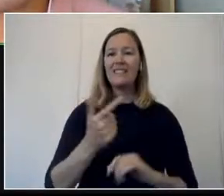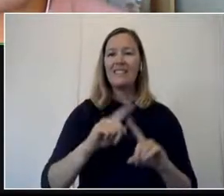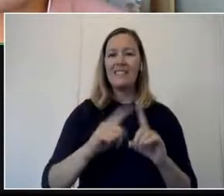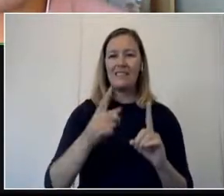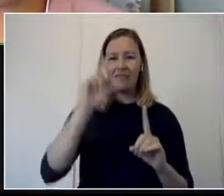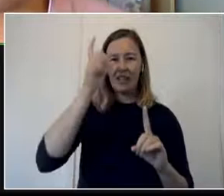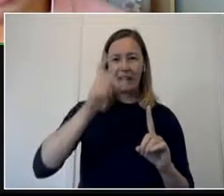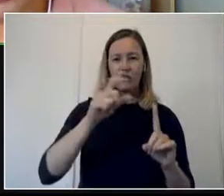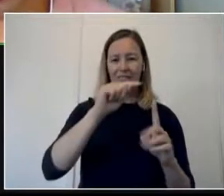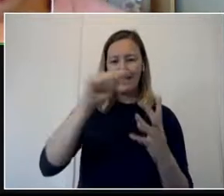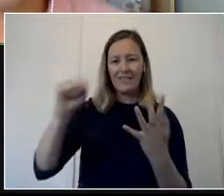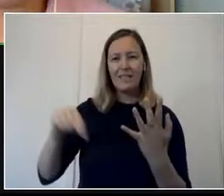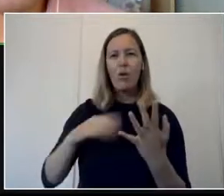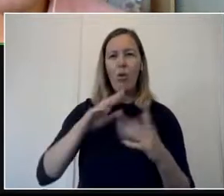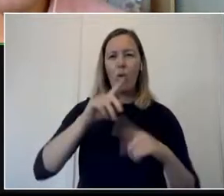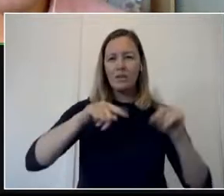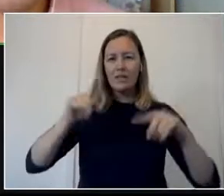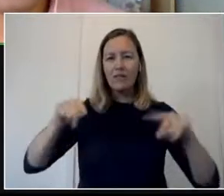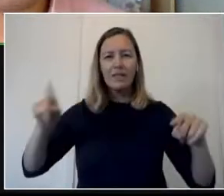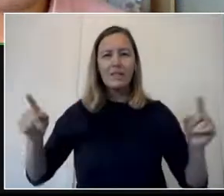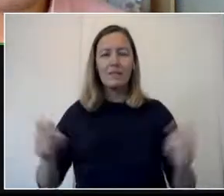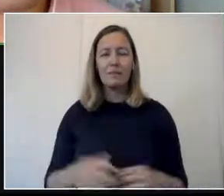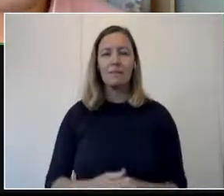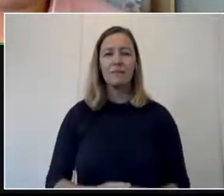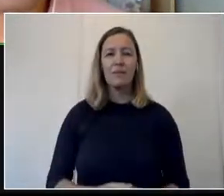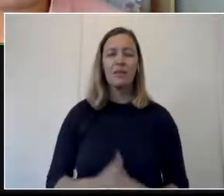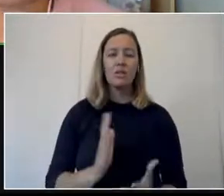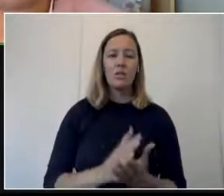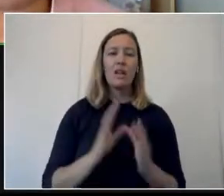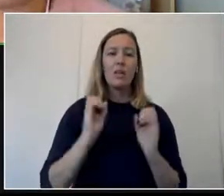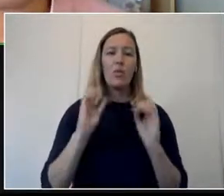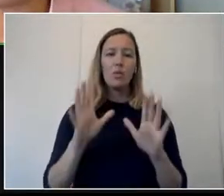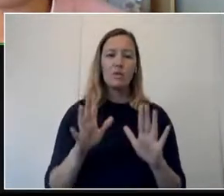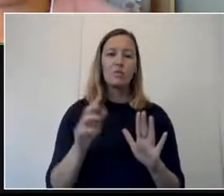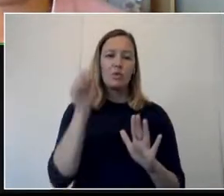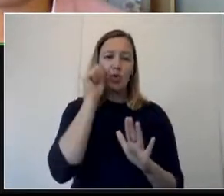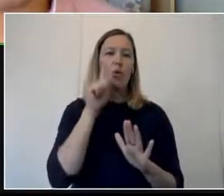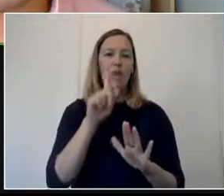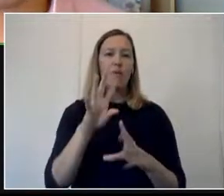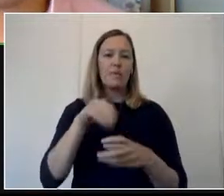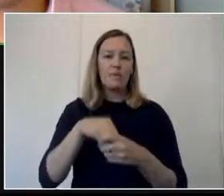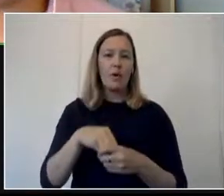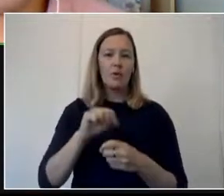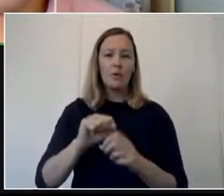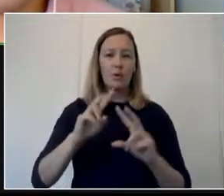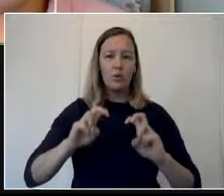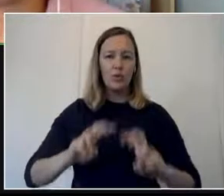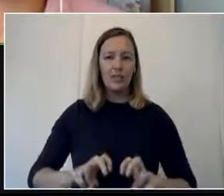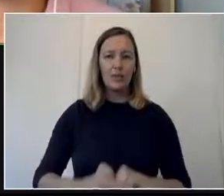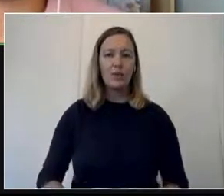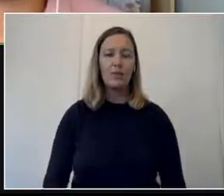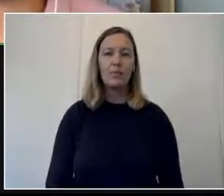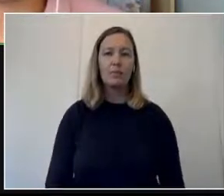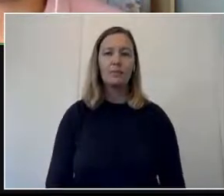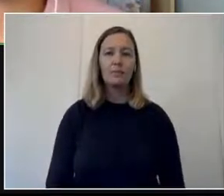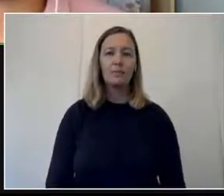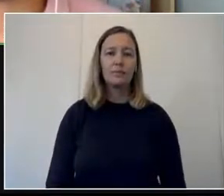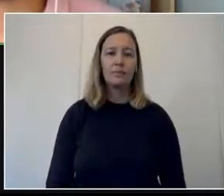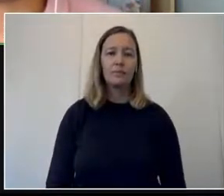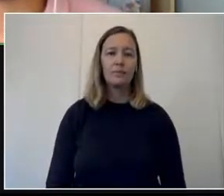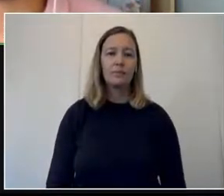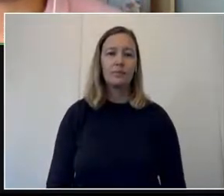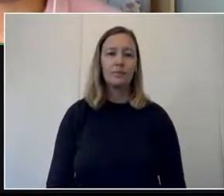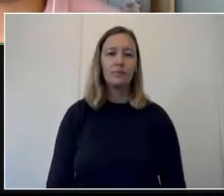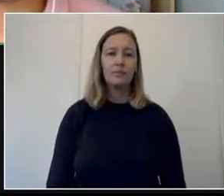So really awesome to hear that was a key focus area. So I'm really interested to